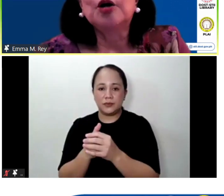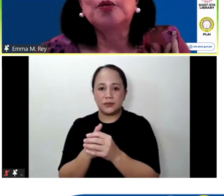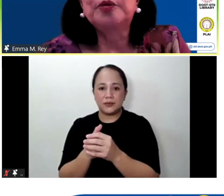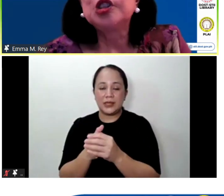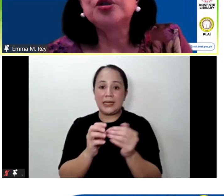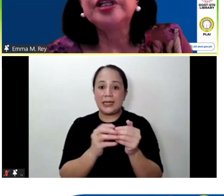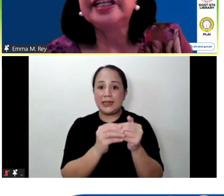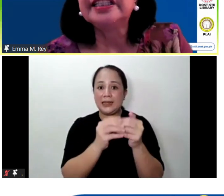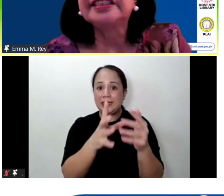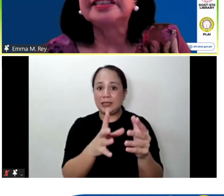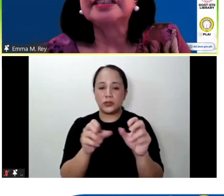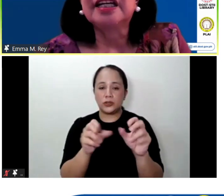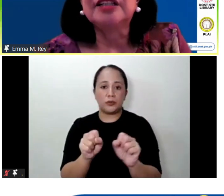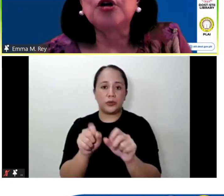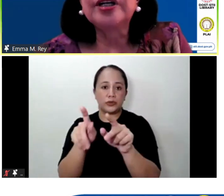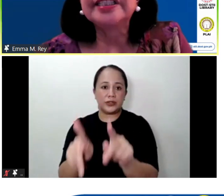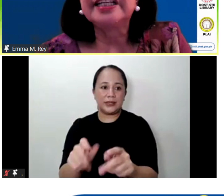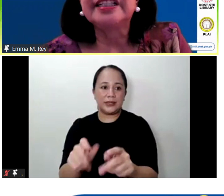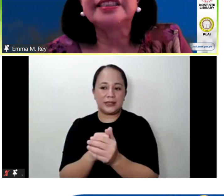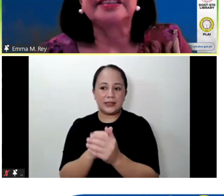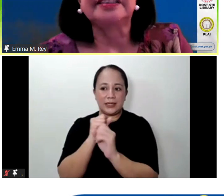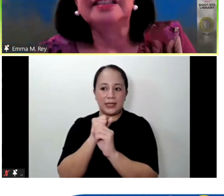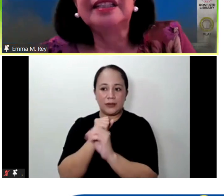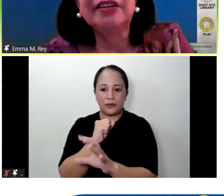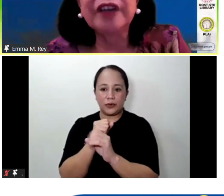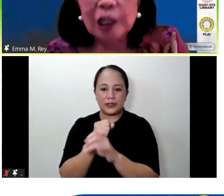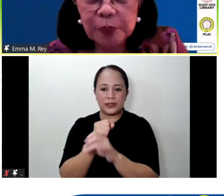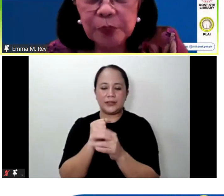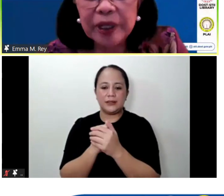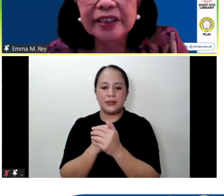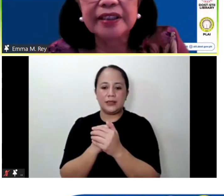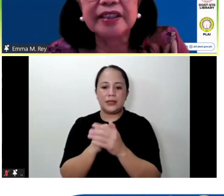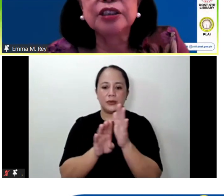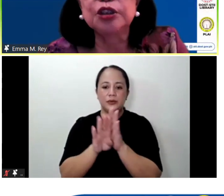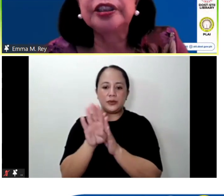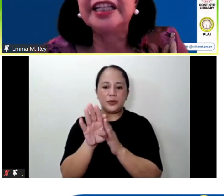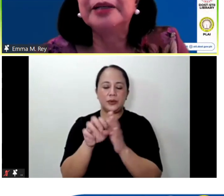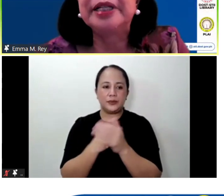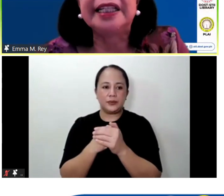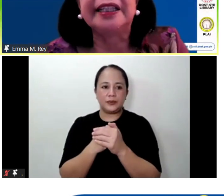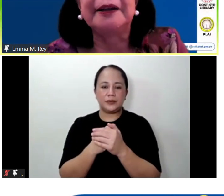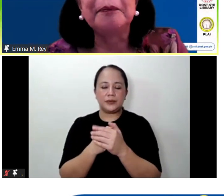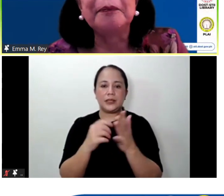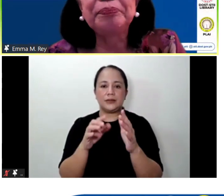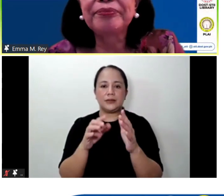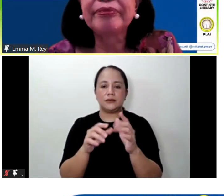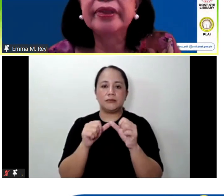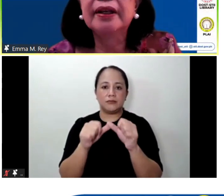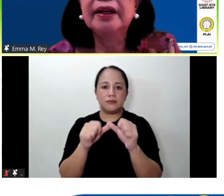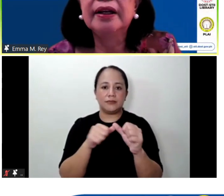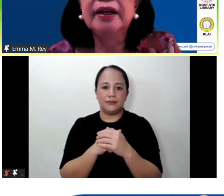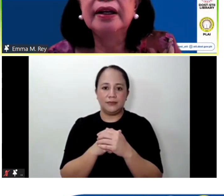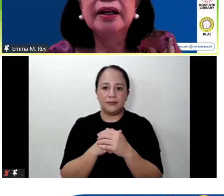Readers, opportunities, advocacies, development, sustainability.